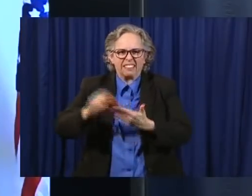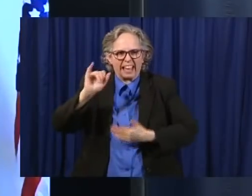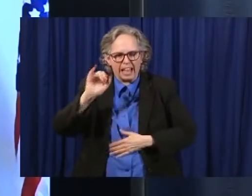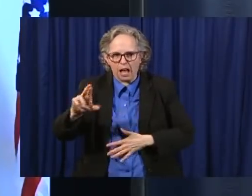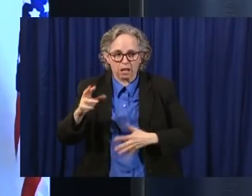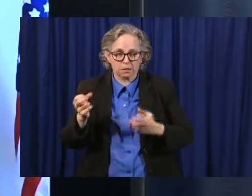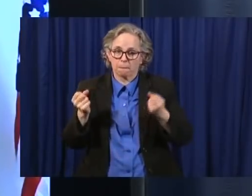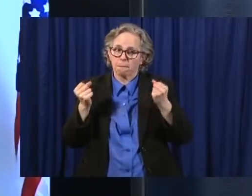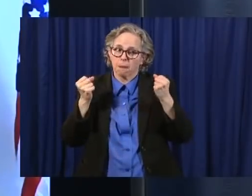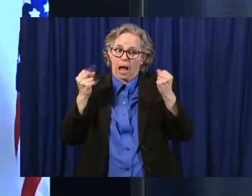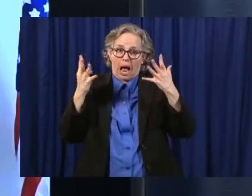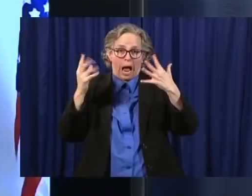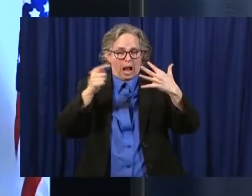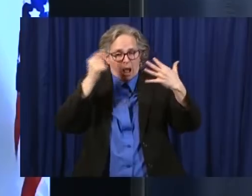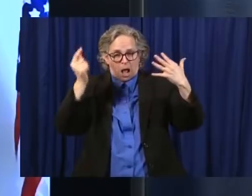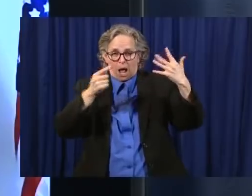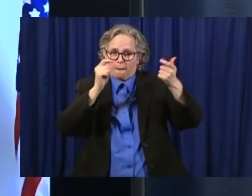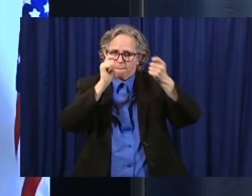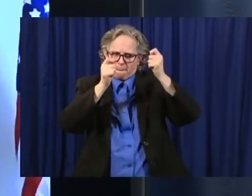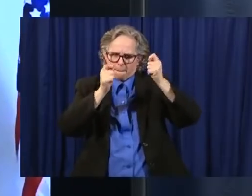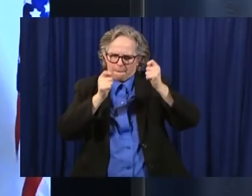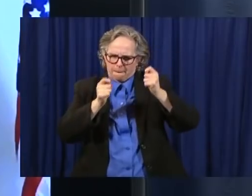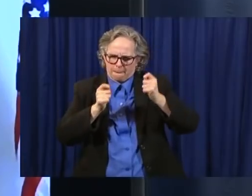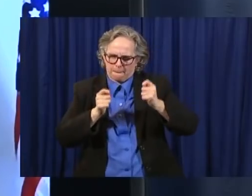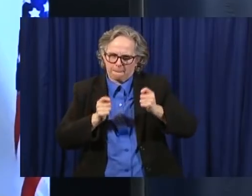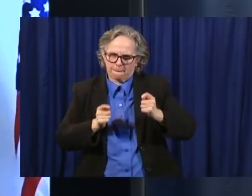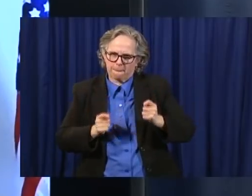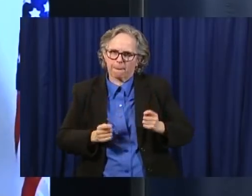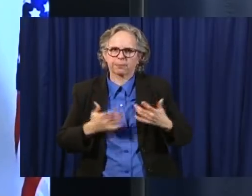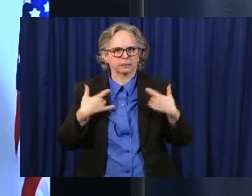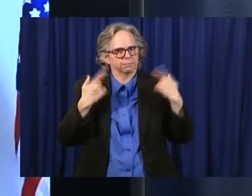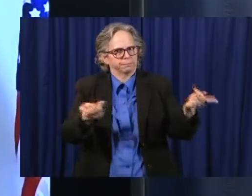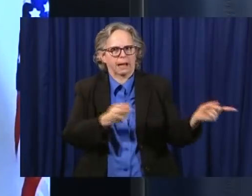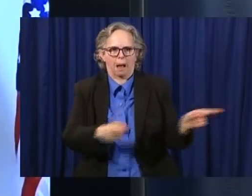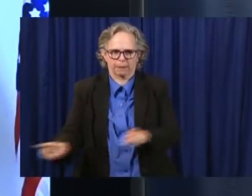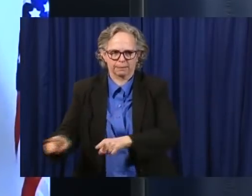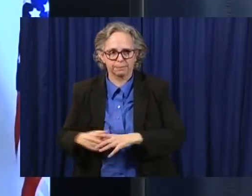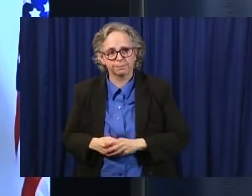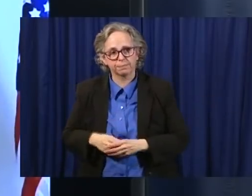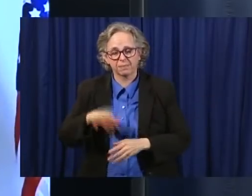of different things going on, and I think a lot of staff pouring a lot of time into it.